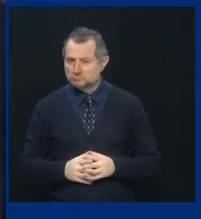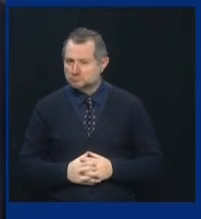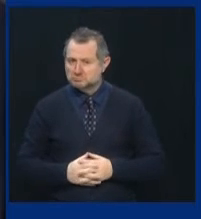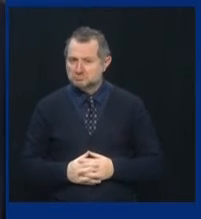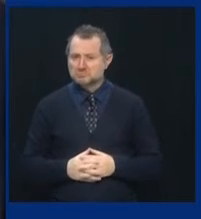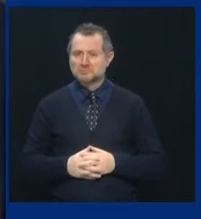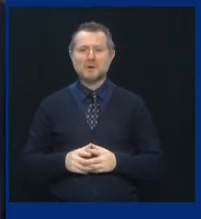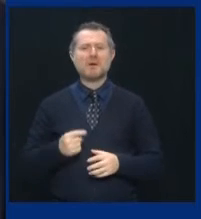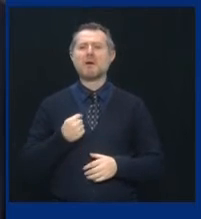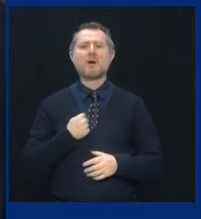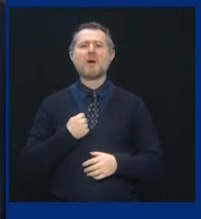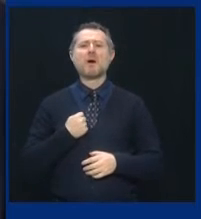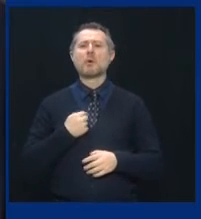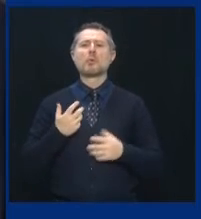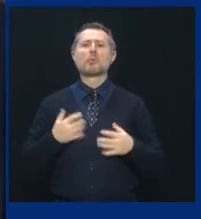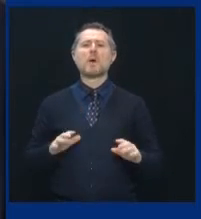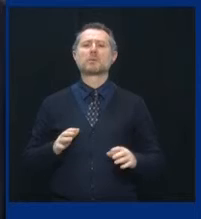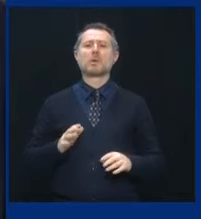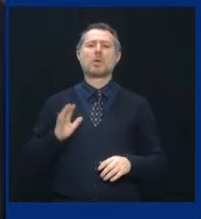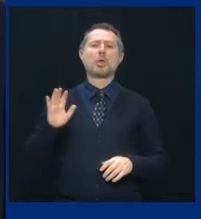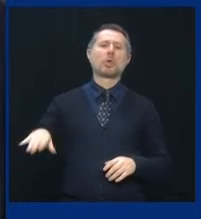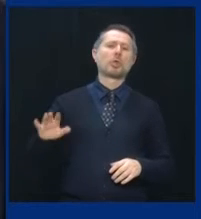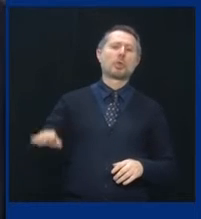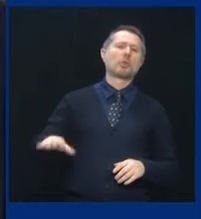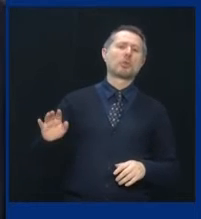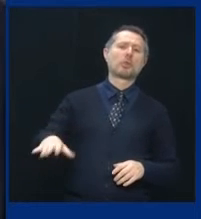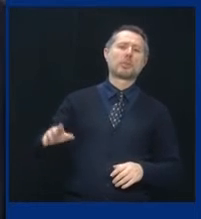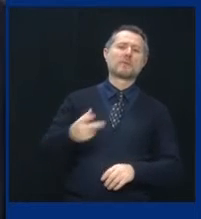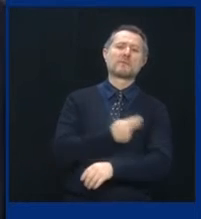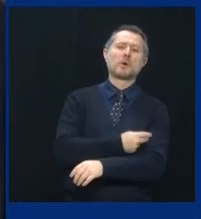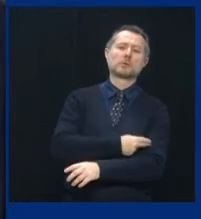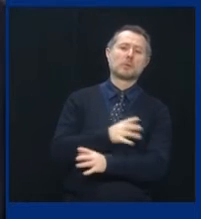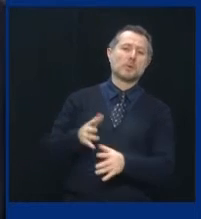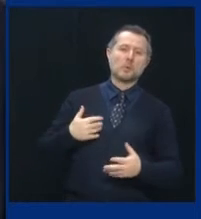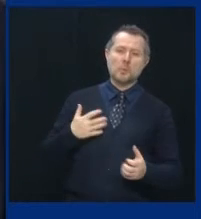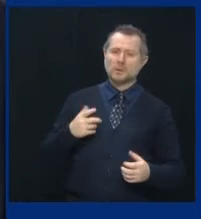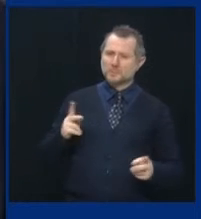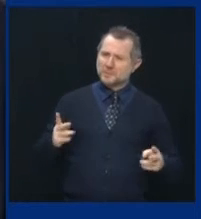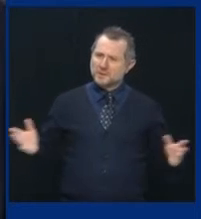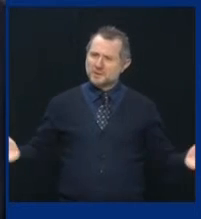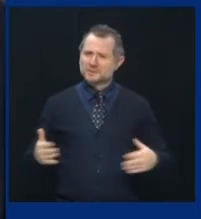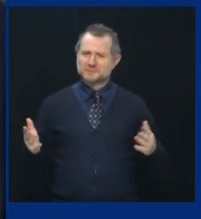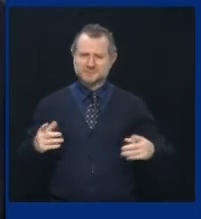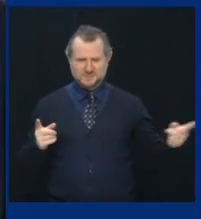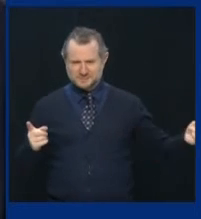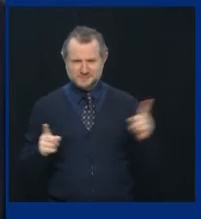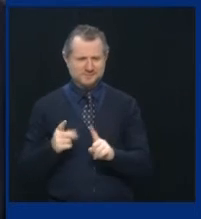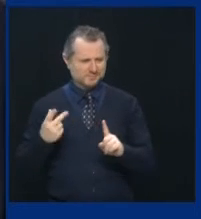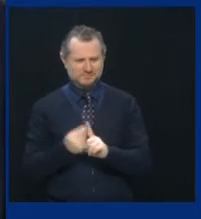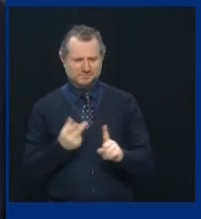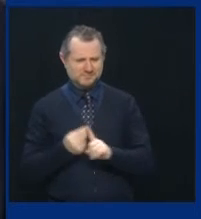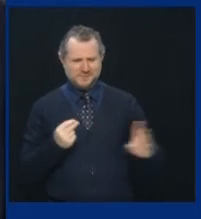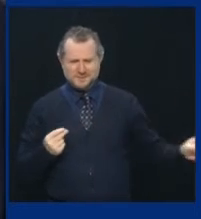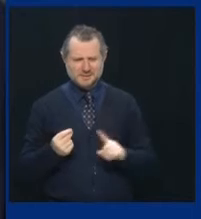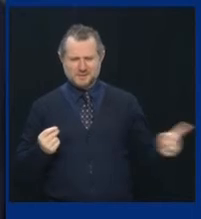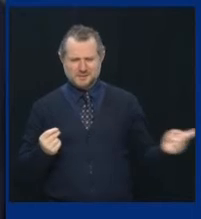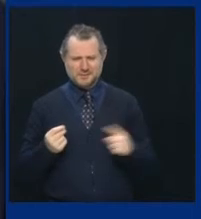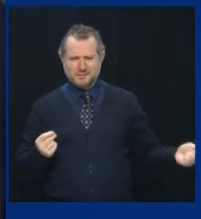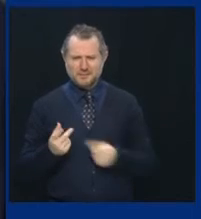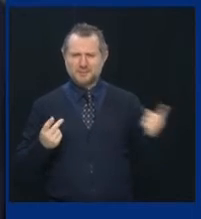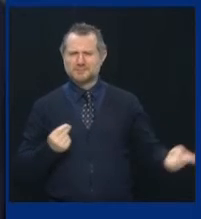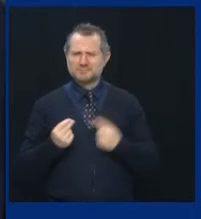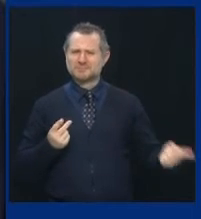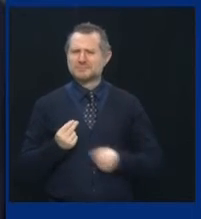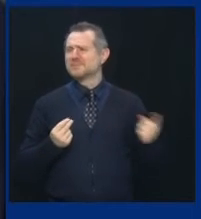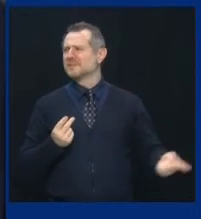vaccine in a freezer. I want it in somebody's arm. So yes, I'm being aggressive. But if